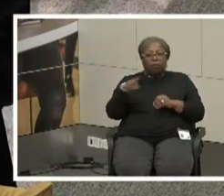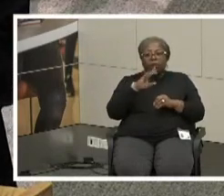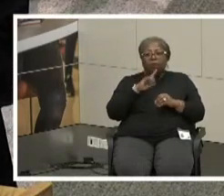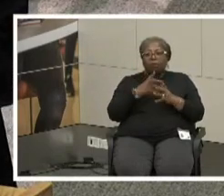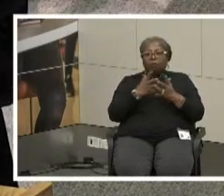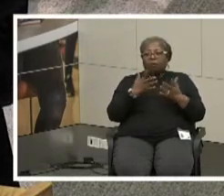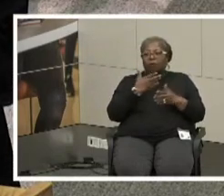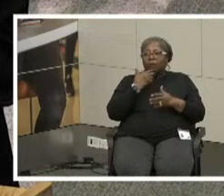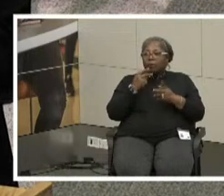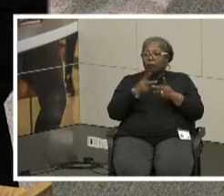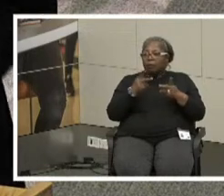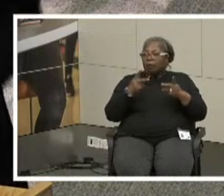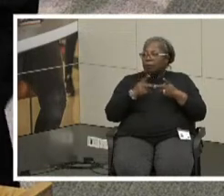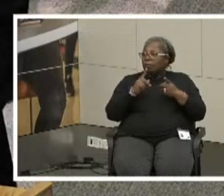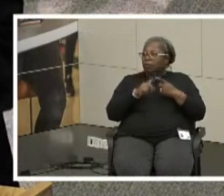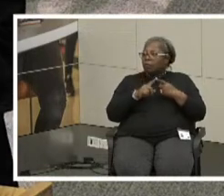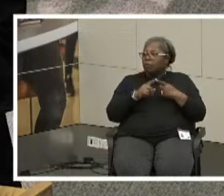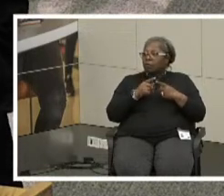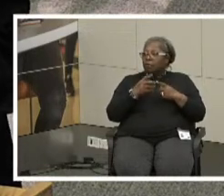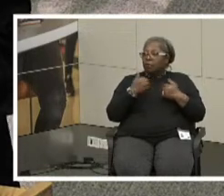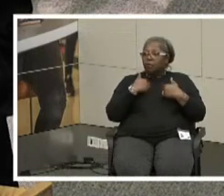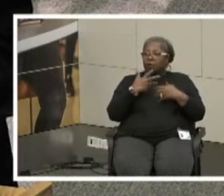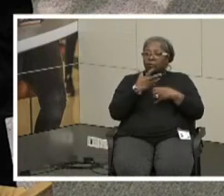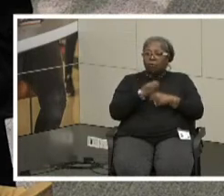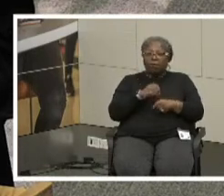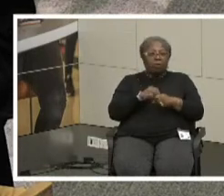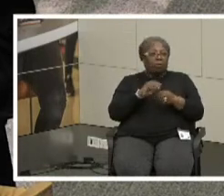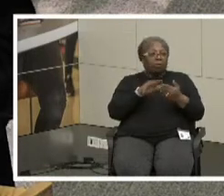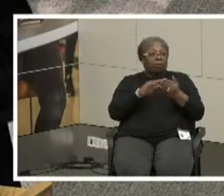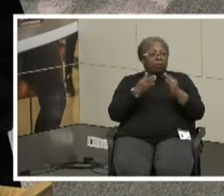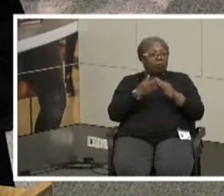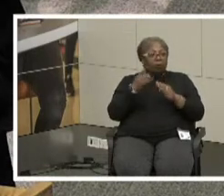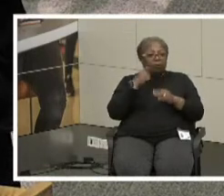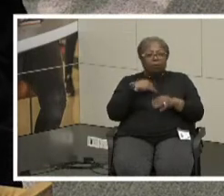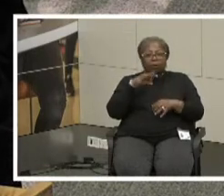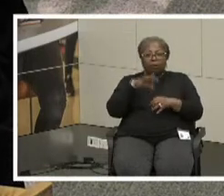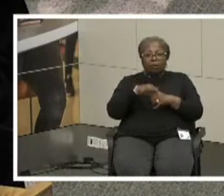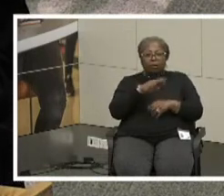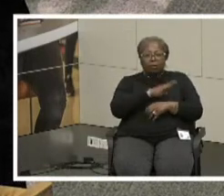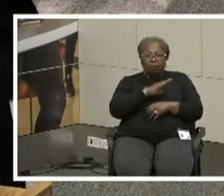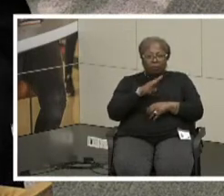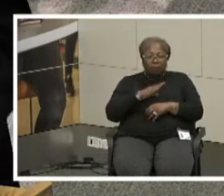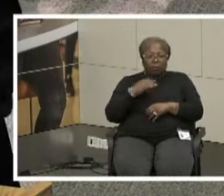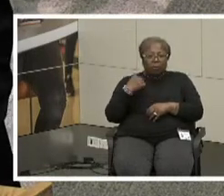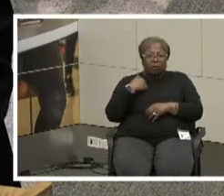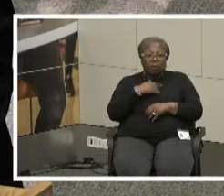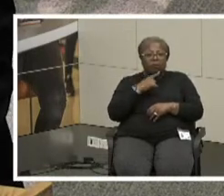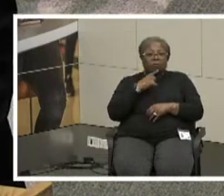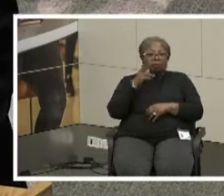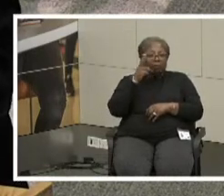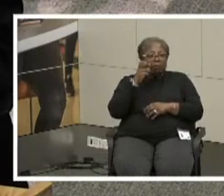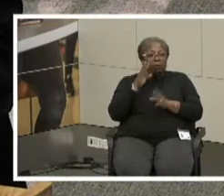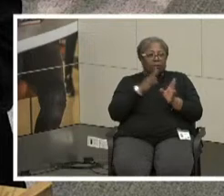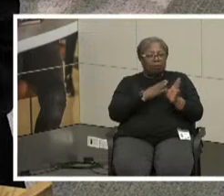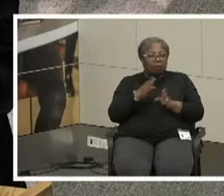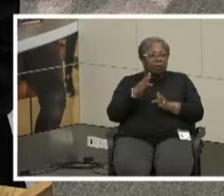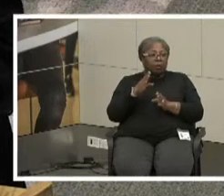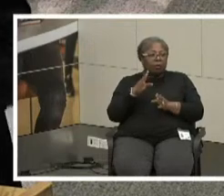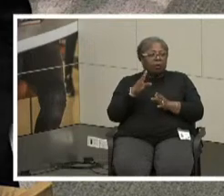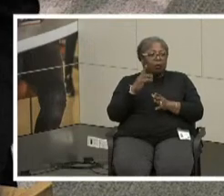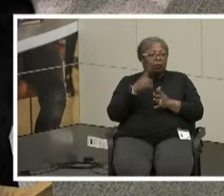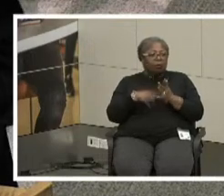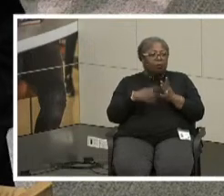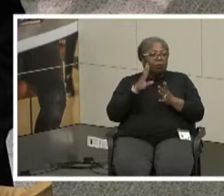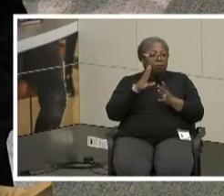a much better position to gain trust in the community given my status as an elected board member um so I'm look forward to hearing the plan I urge you to make sure you